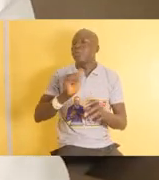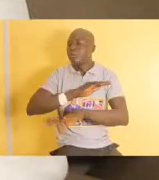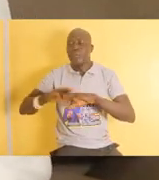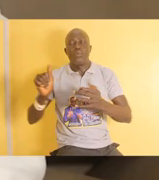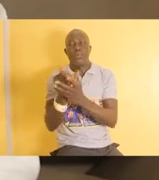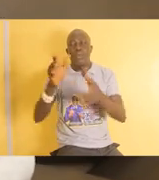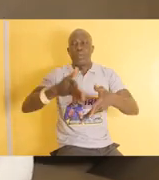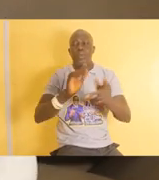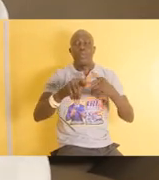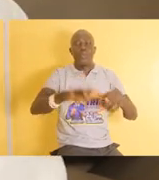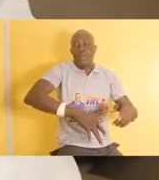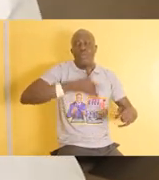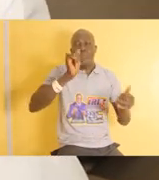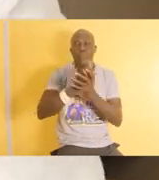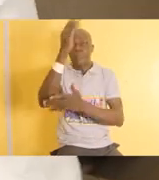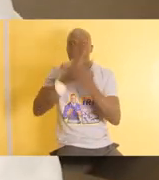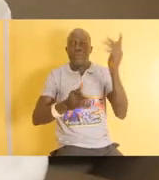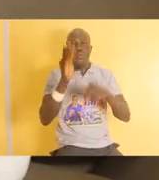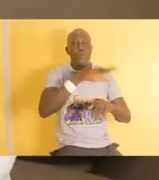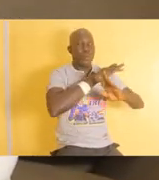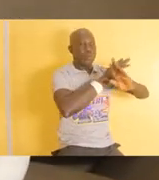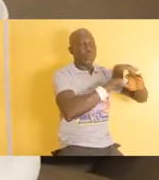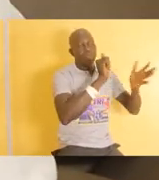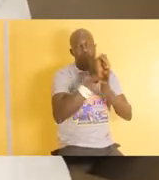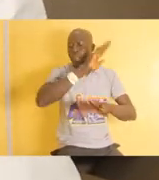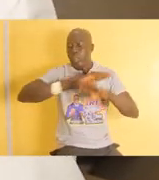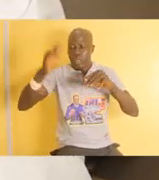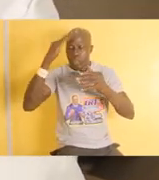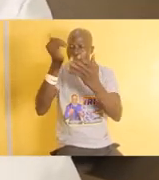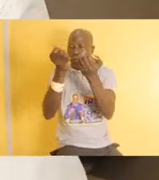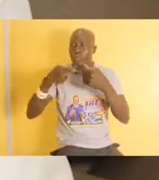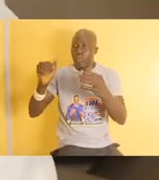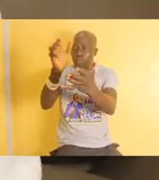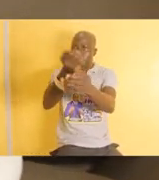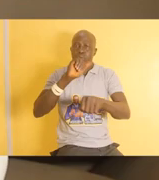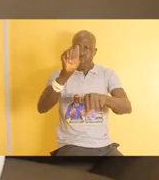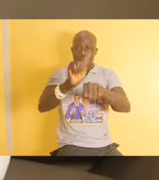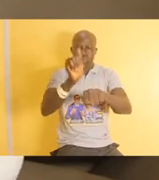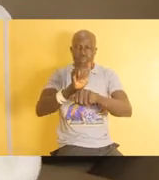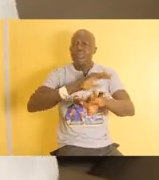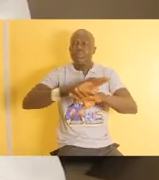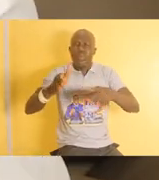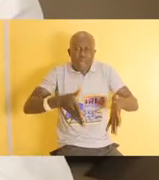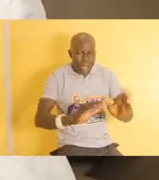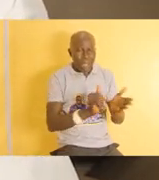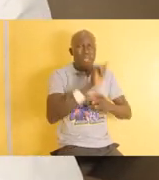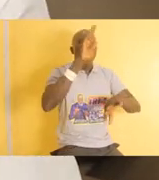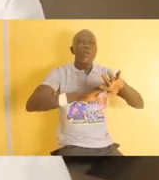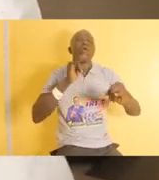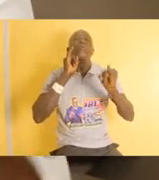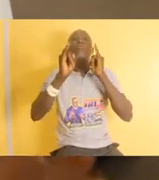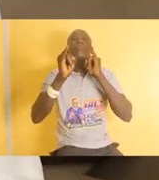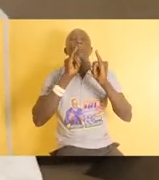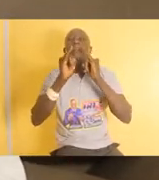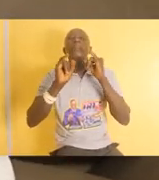send me. Awon yan lo wa ni die. Oh mo to fe gba sata je boss. Where you want to stay contract did you get? What if you for interview won for